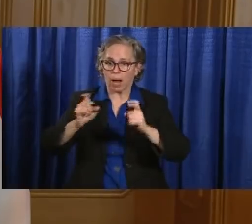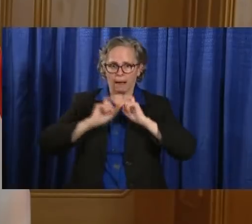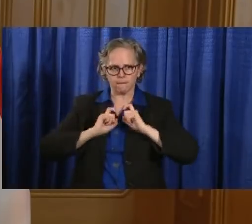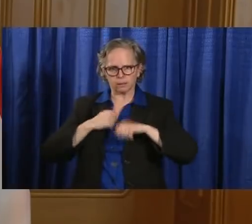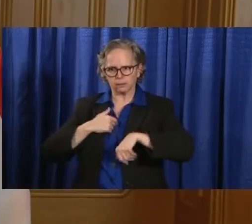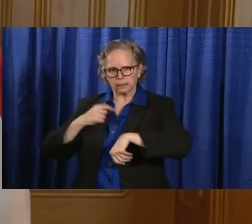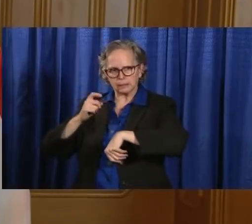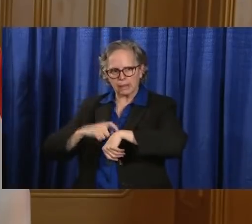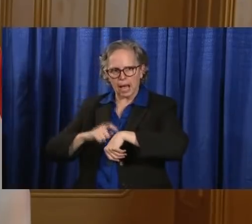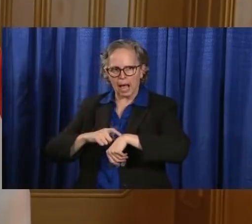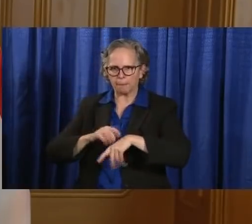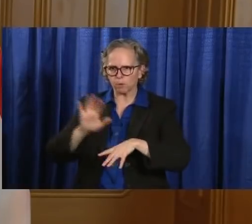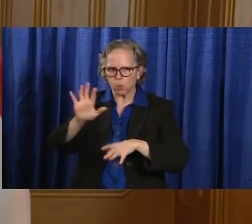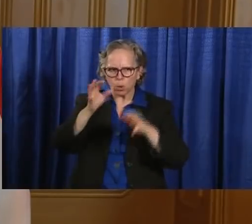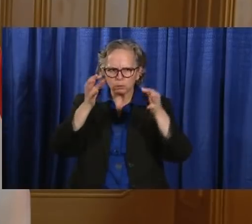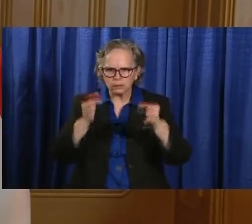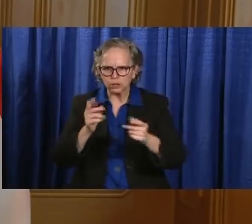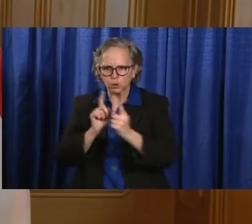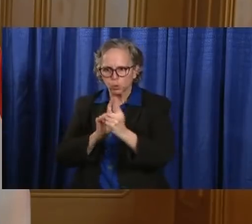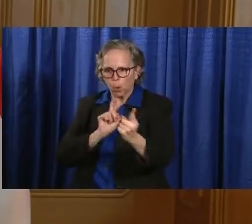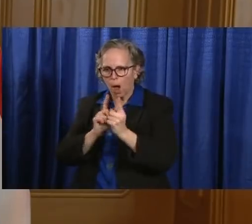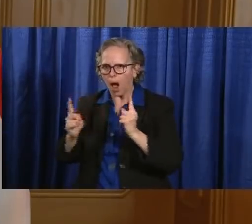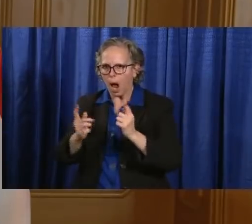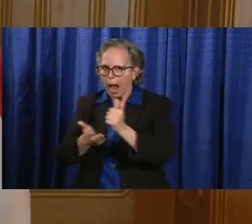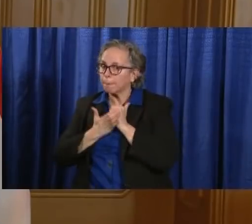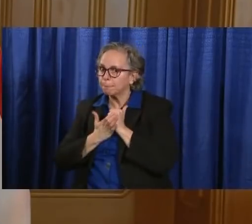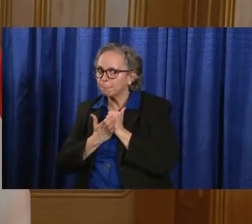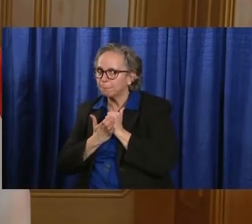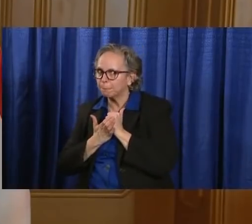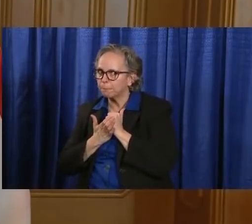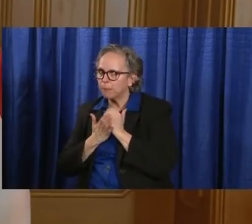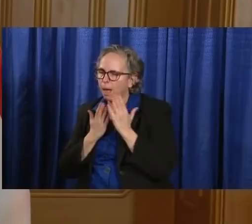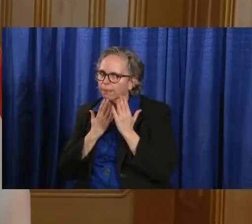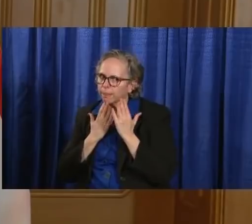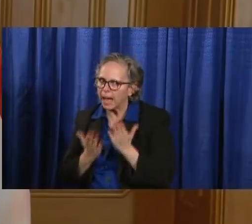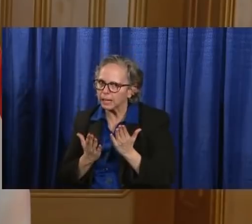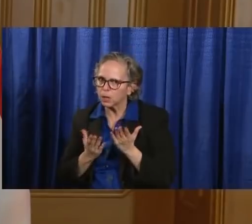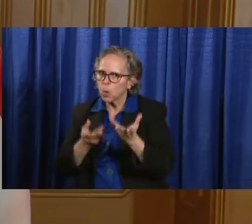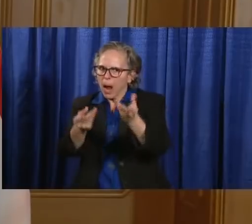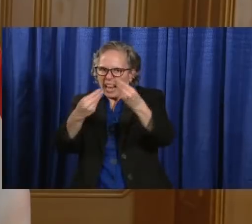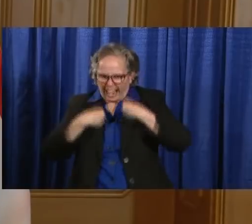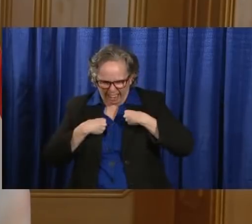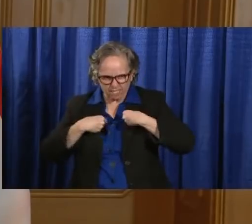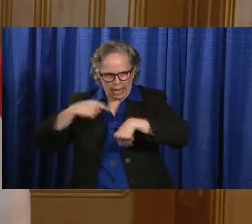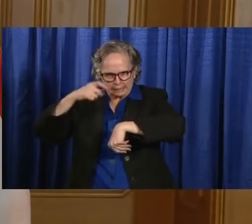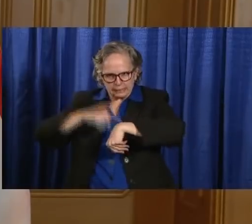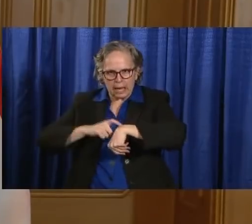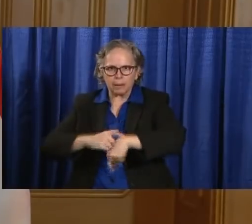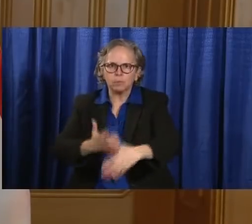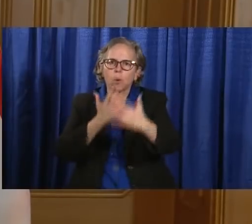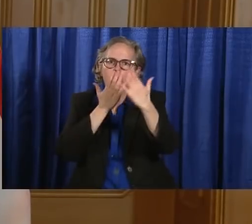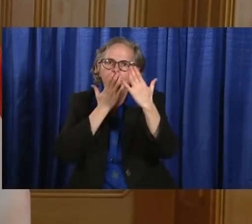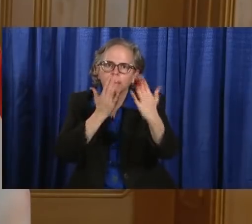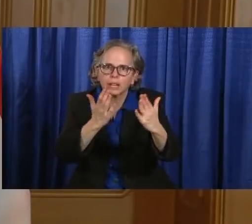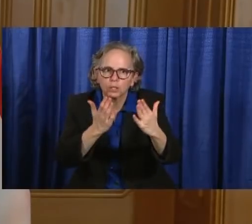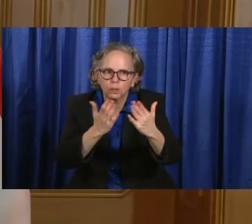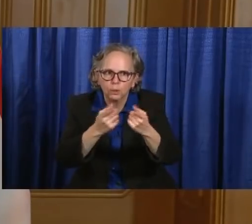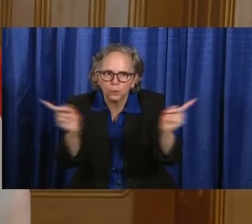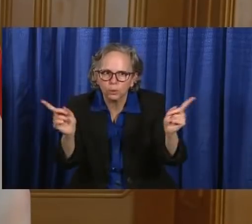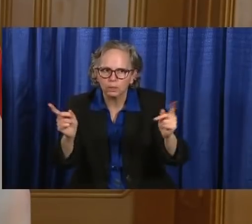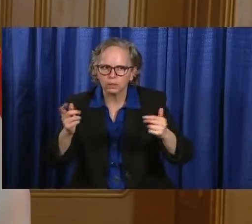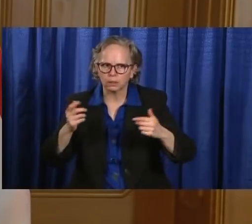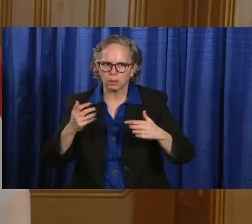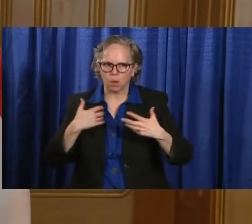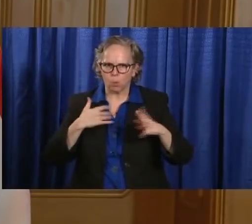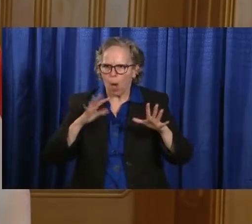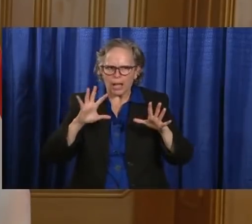can't do this overnight. As far as all the other things that we're trying to acquire, one of the things